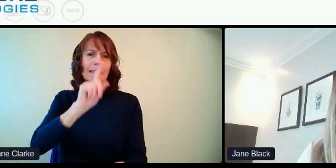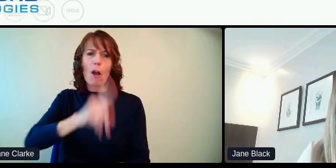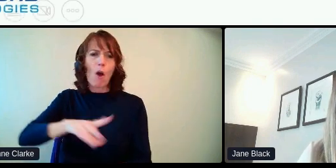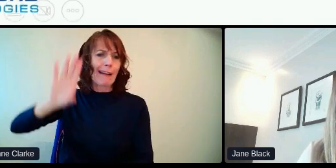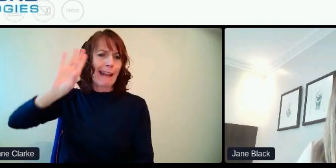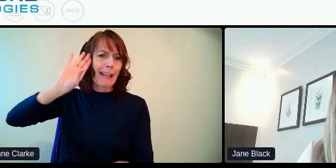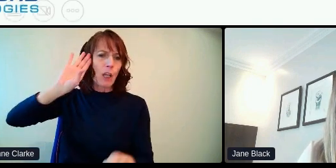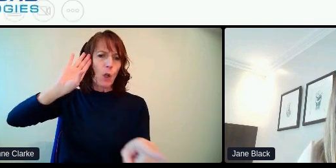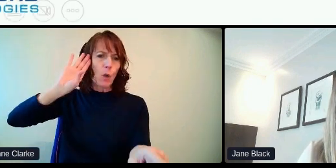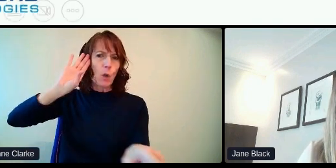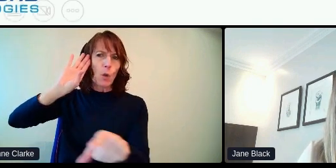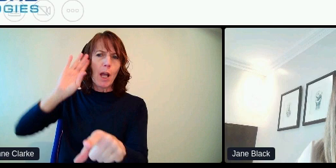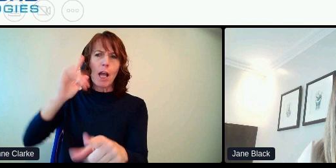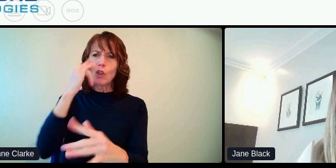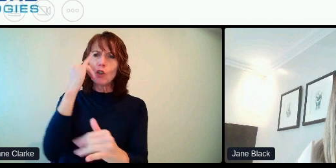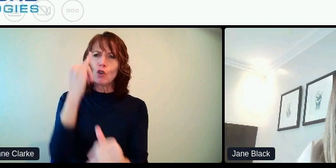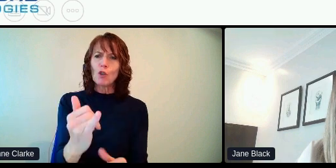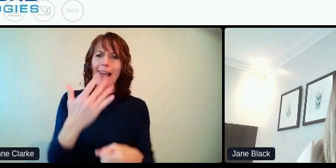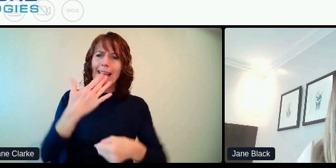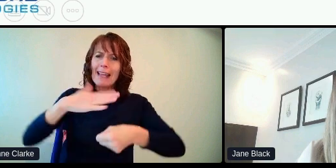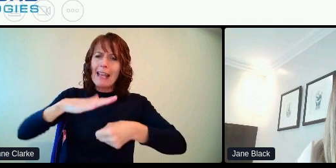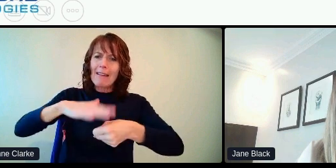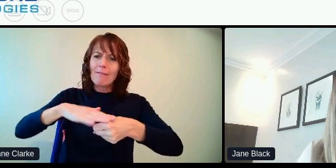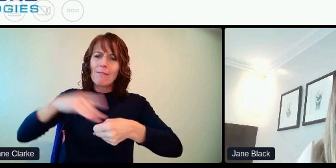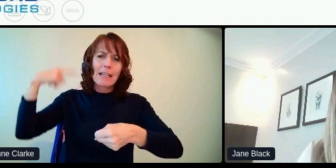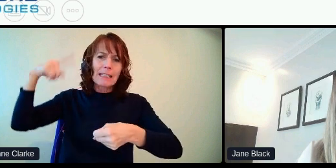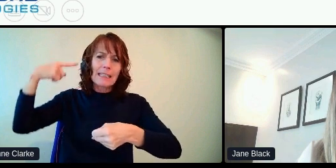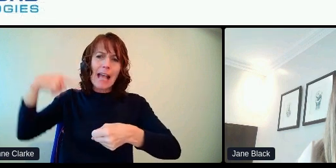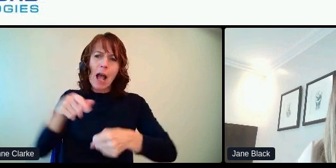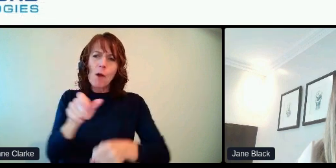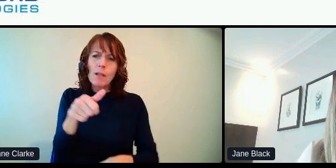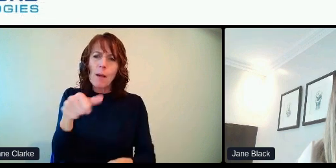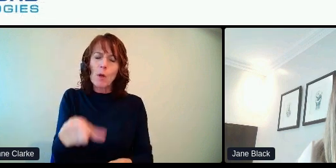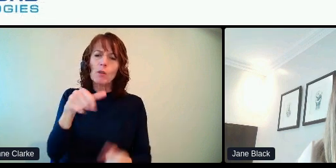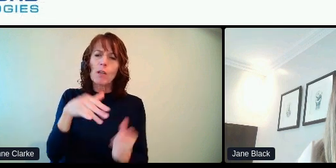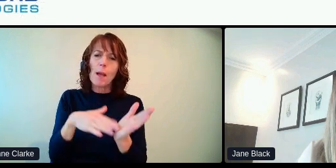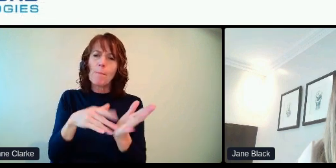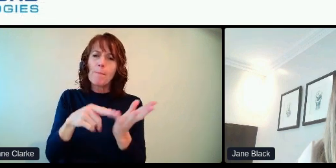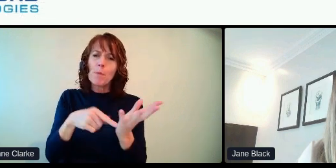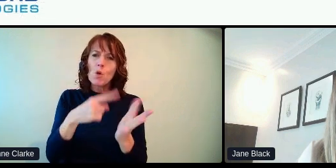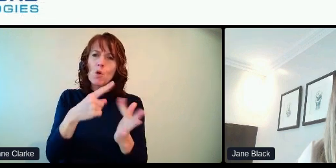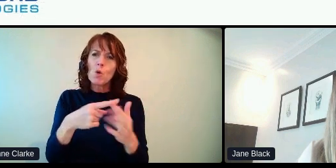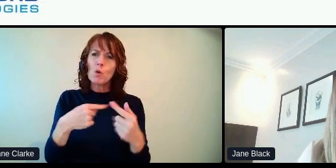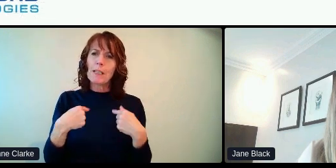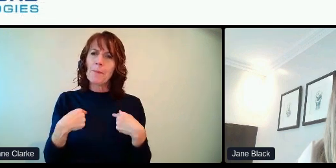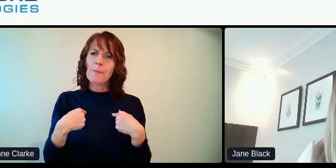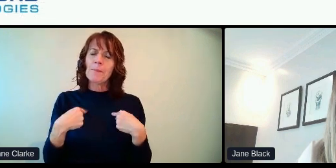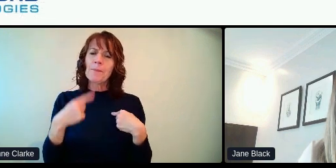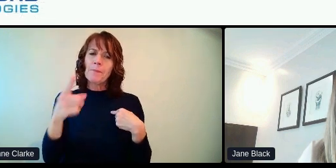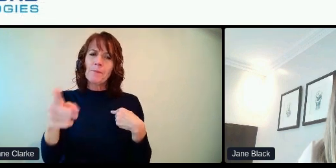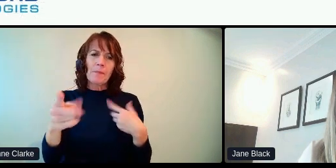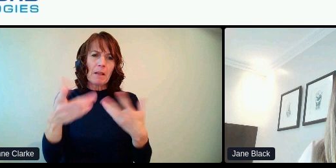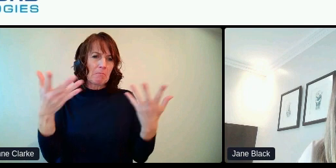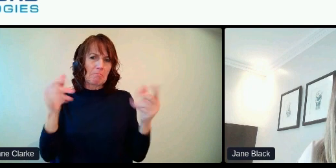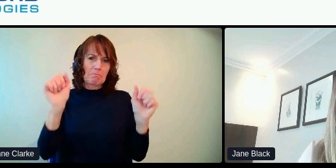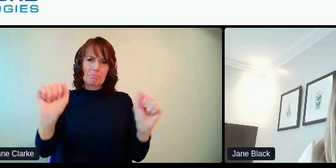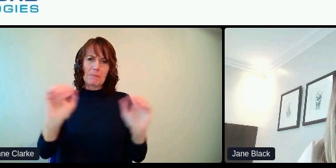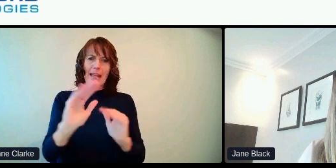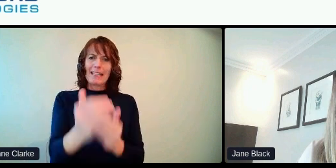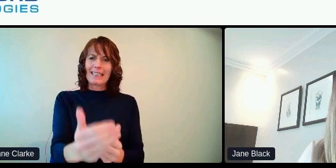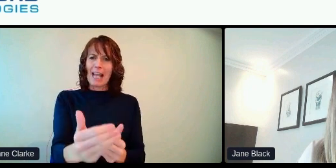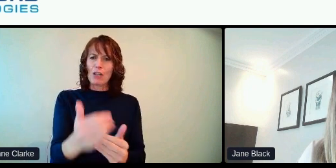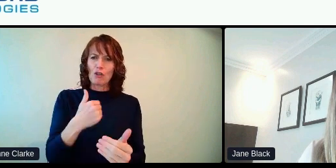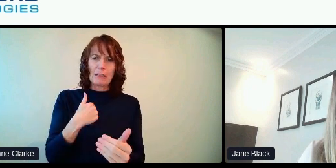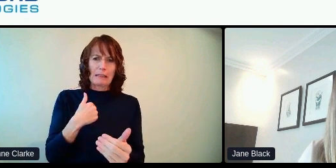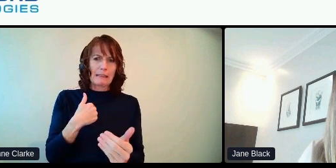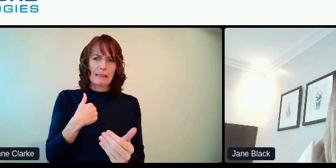hear you. Could you just check if you're on mute, please? Okay, I won't be on, unless there's something in the session, I won't be on mute